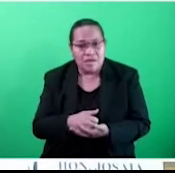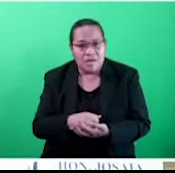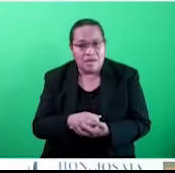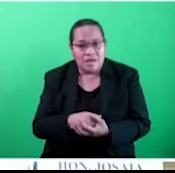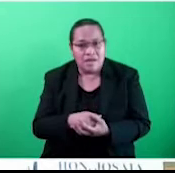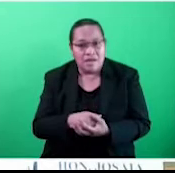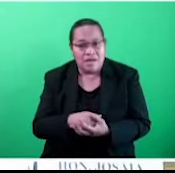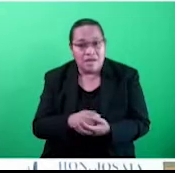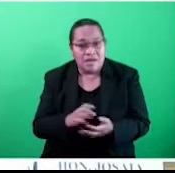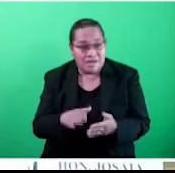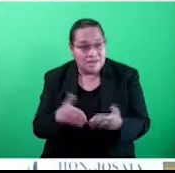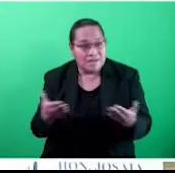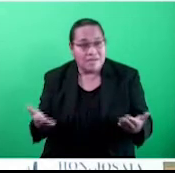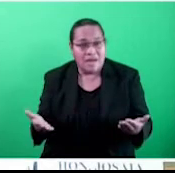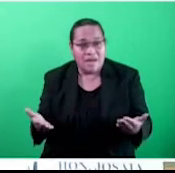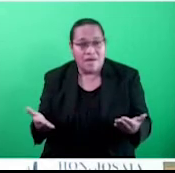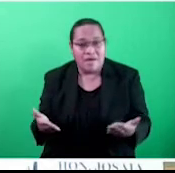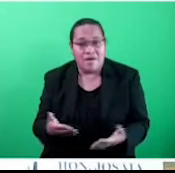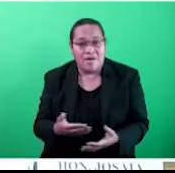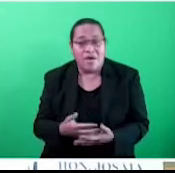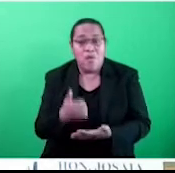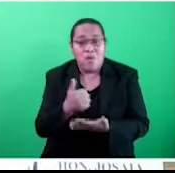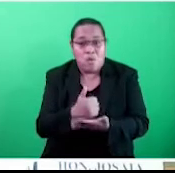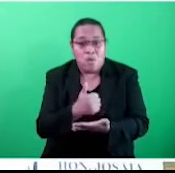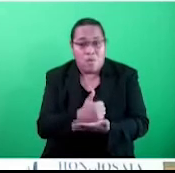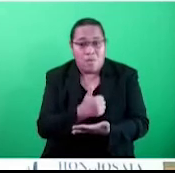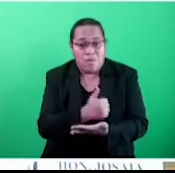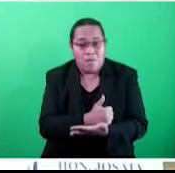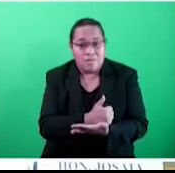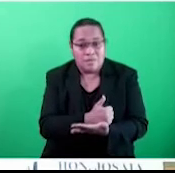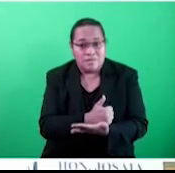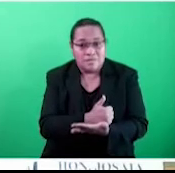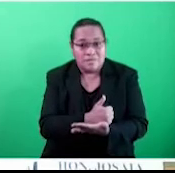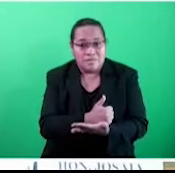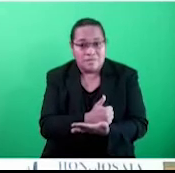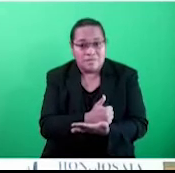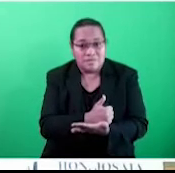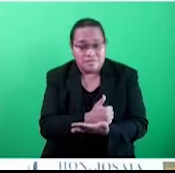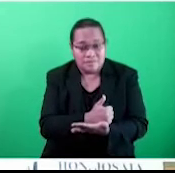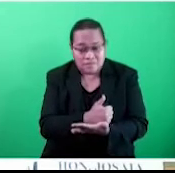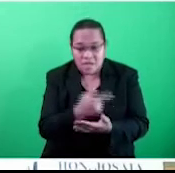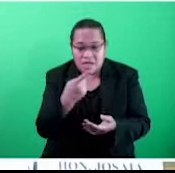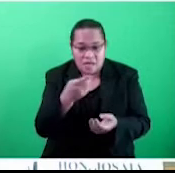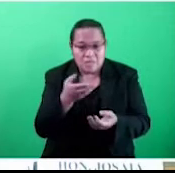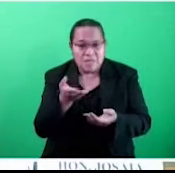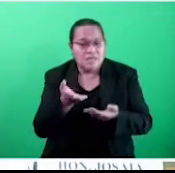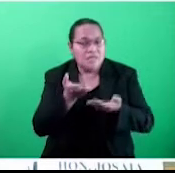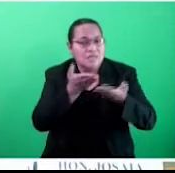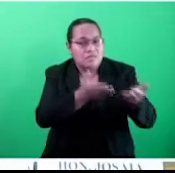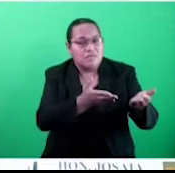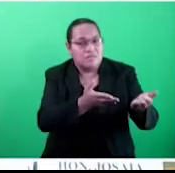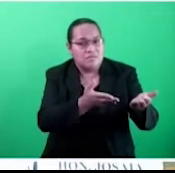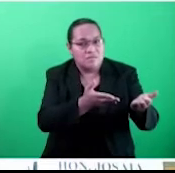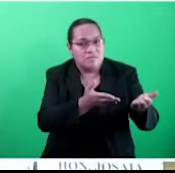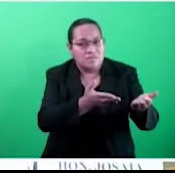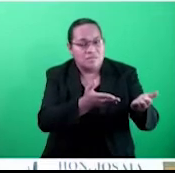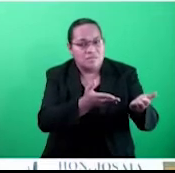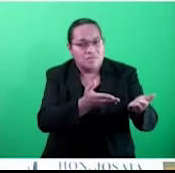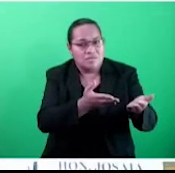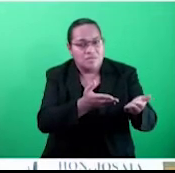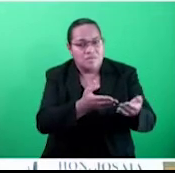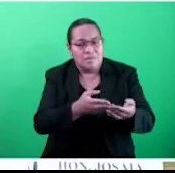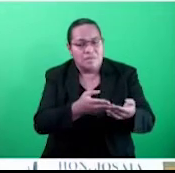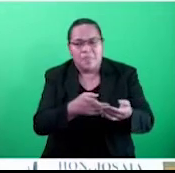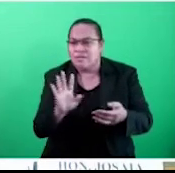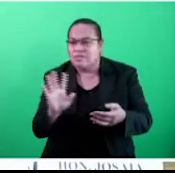now the accounting of that has been outsourced to, and request has been made actually to outsource